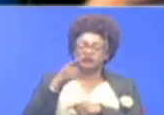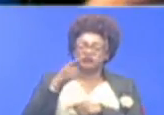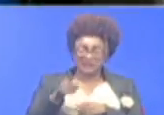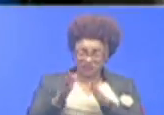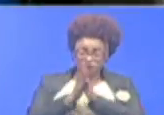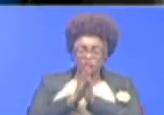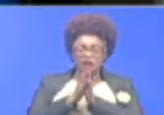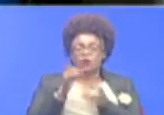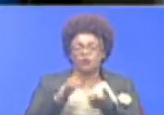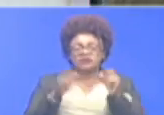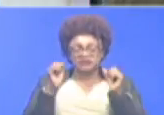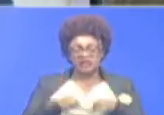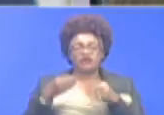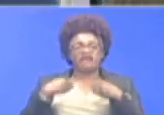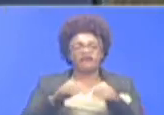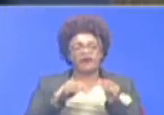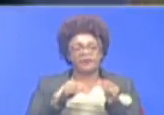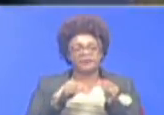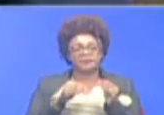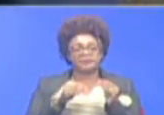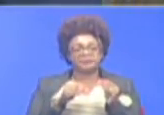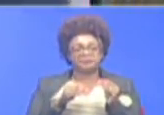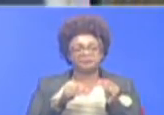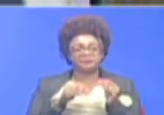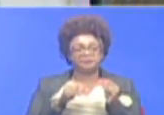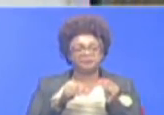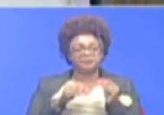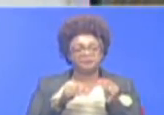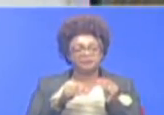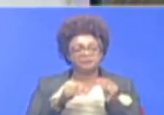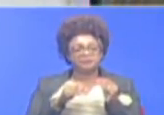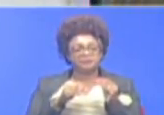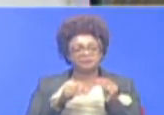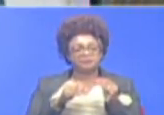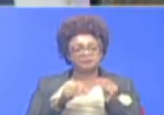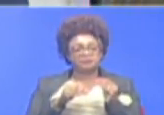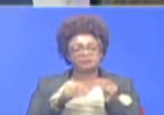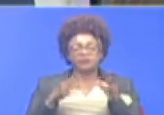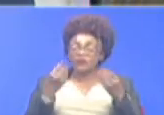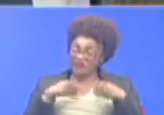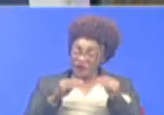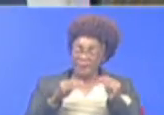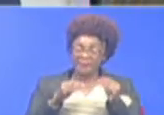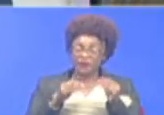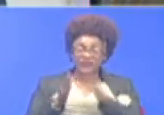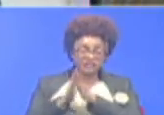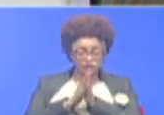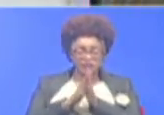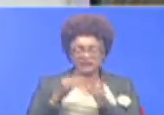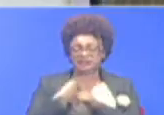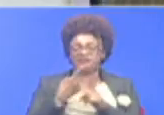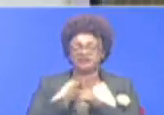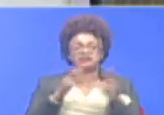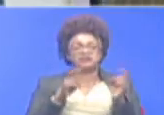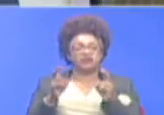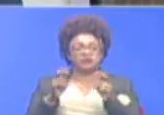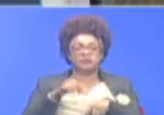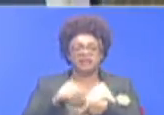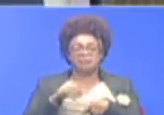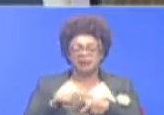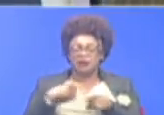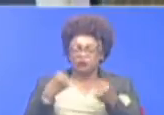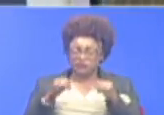what more can we follow? What more in terms of follow-up from this story? Yeah. I mean, there are a number of issues. When I was going through